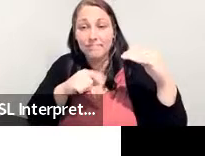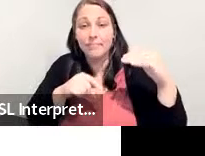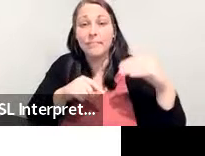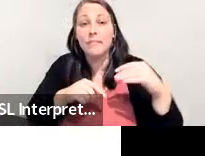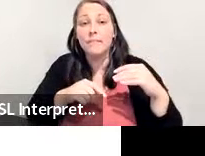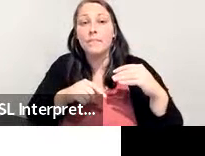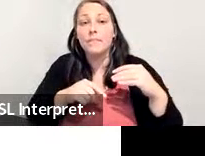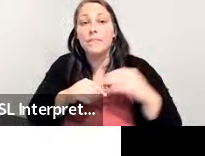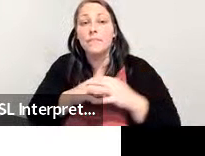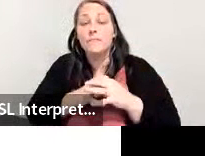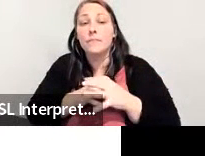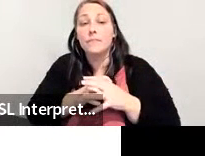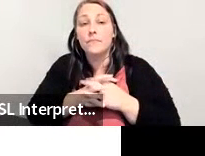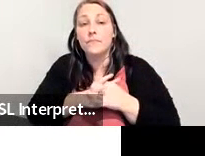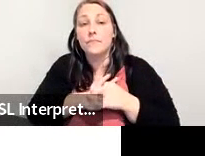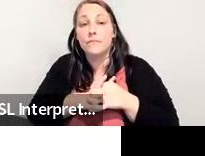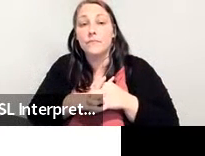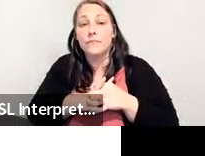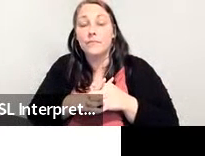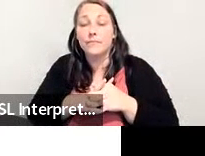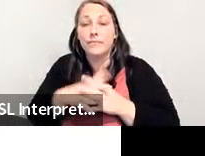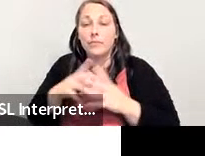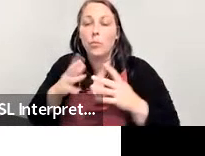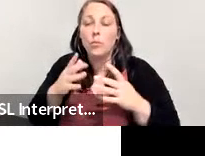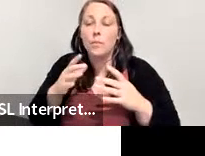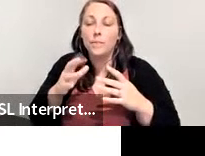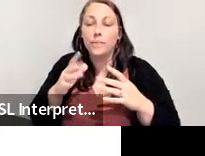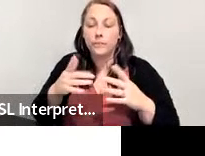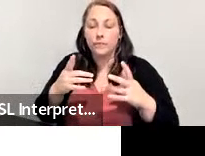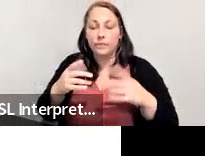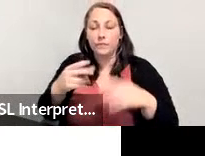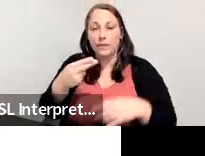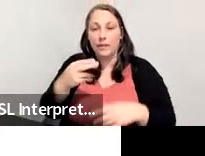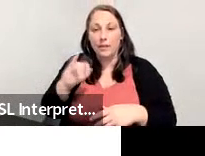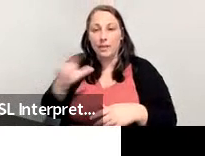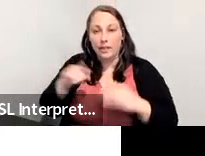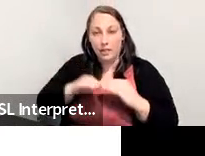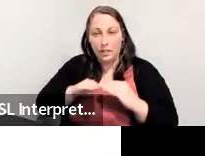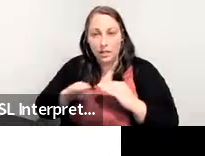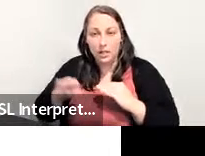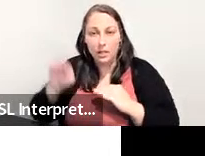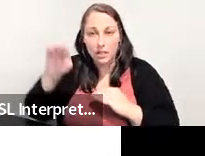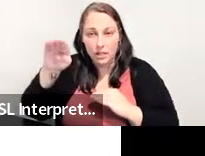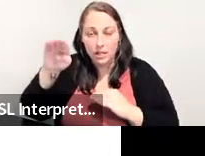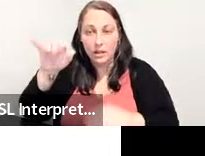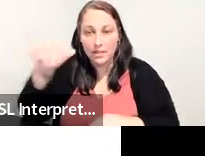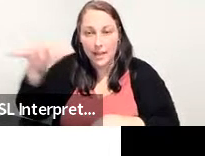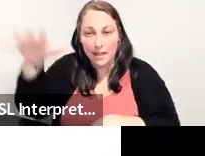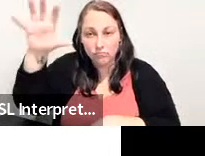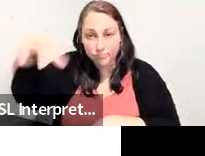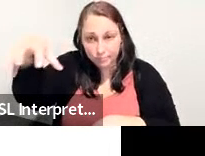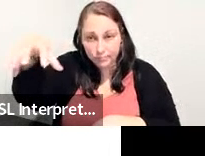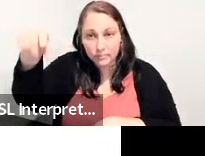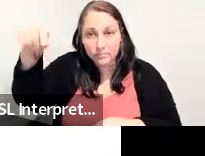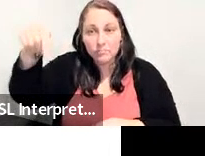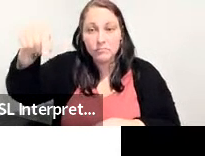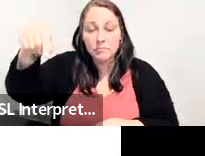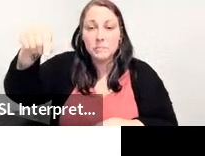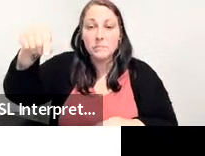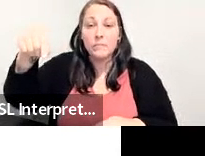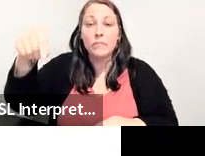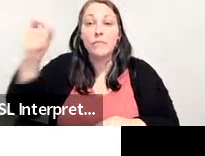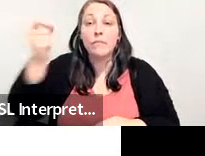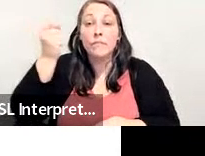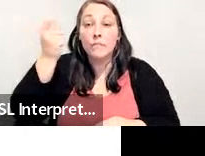pedestrian thoroughfares to the other side of between 5th and 6th Street. And I think what's nice about this sort of larger 6,000 square